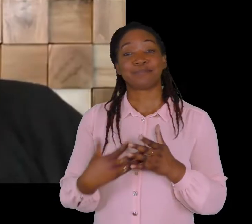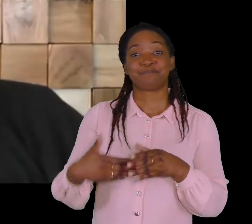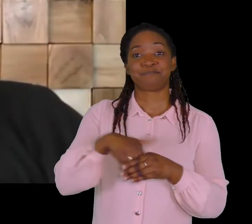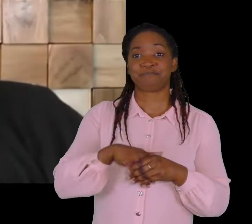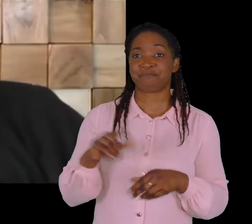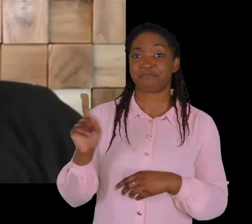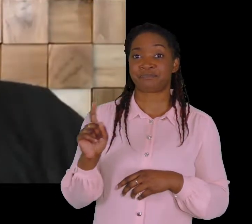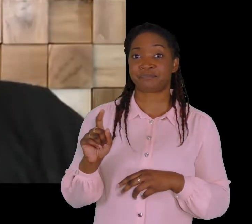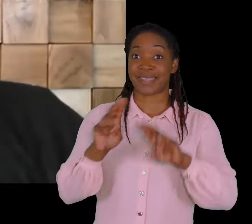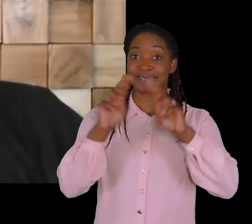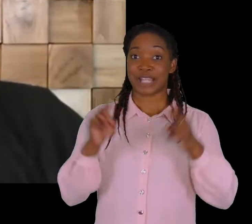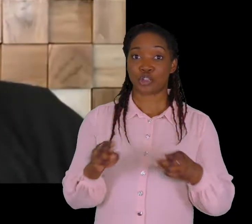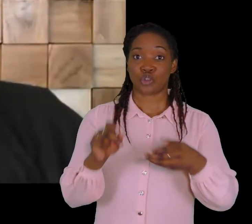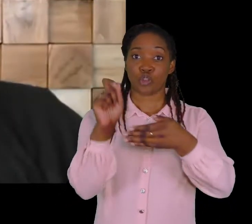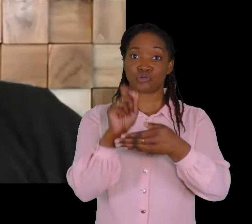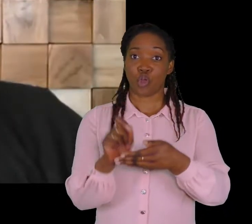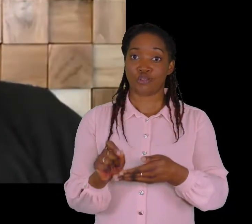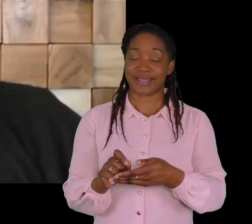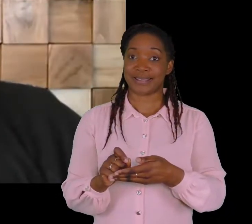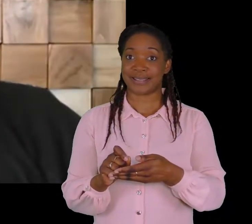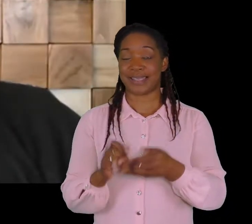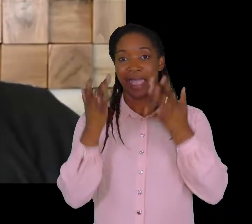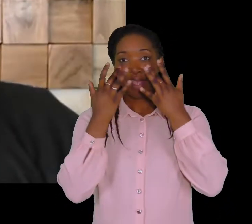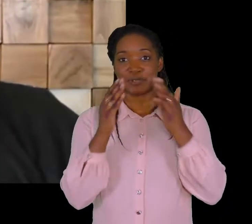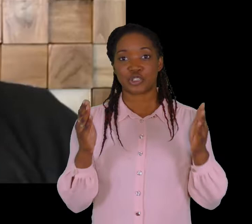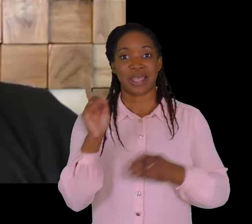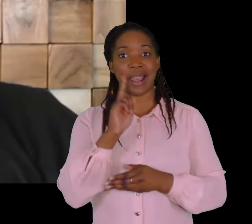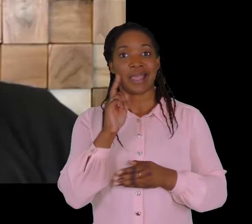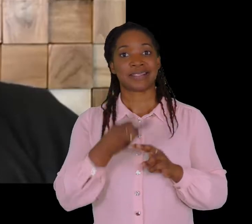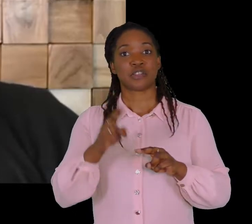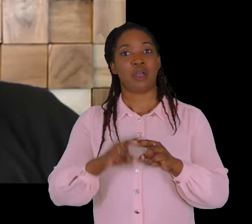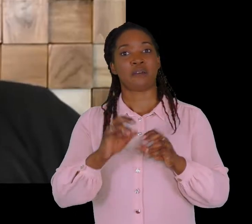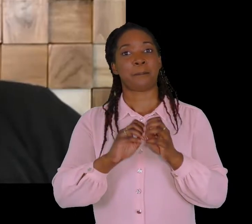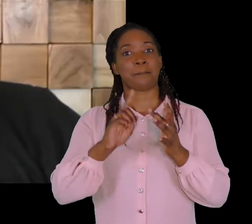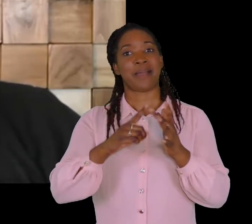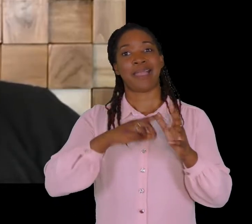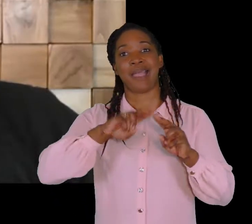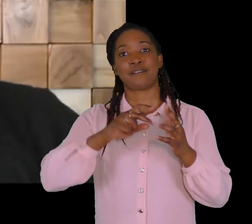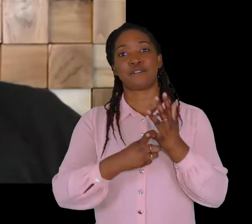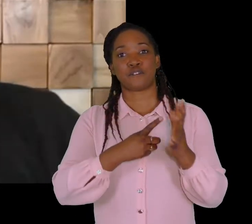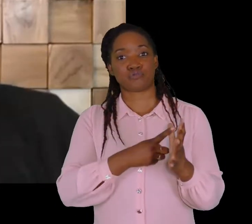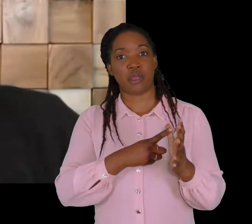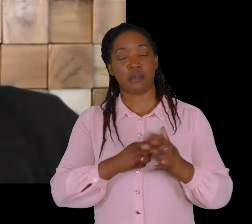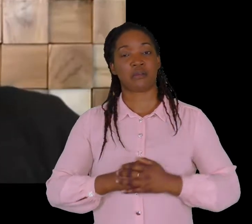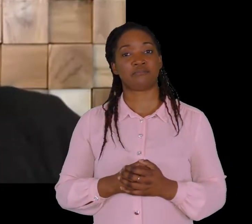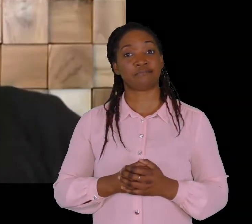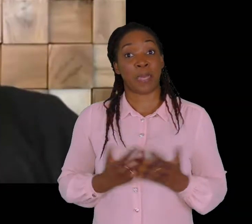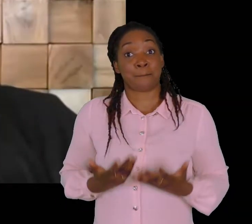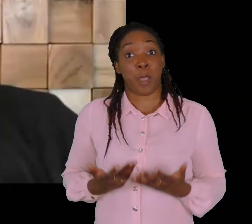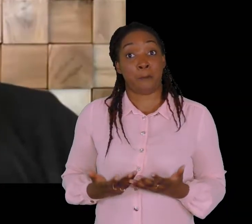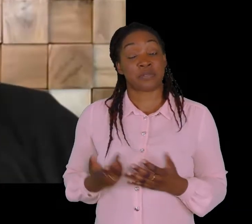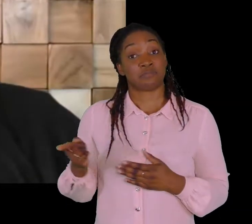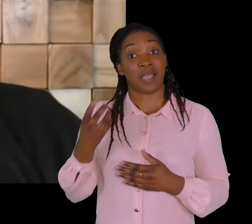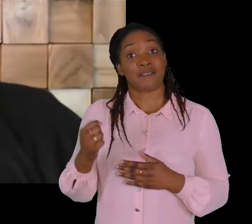His recent projects include the International Touring Exhibition, Legacies of Biafra, which originated at the Brunei Gallery in London